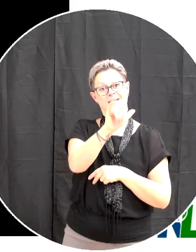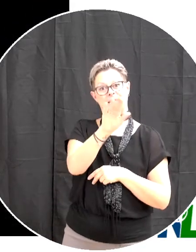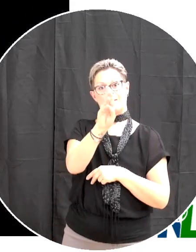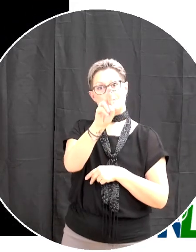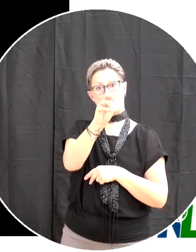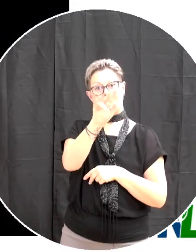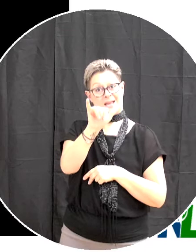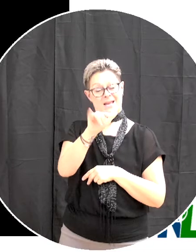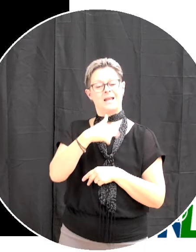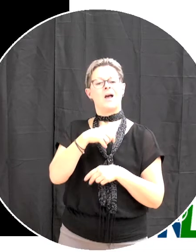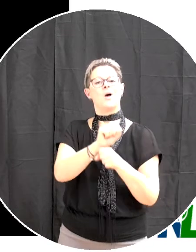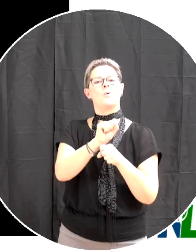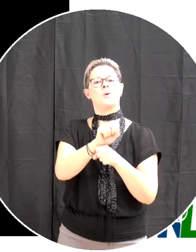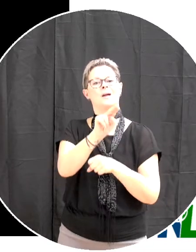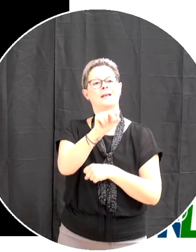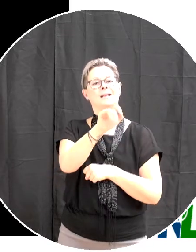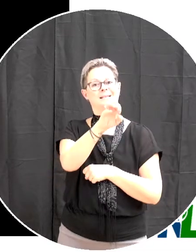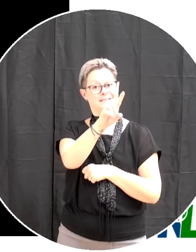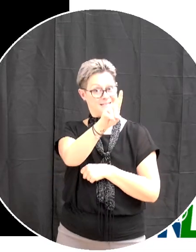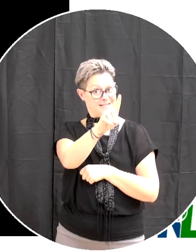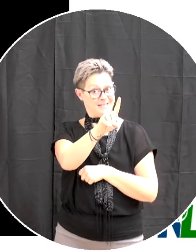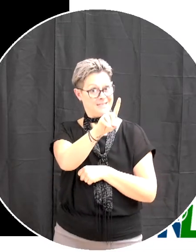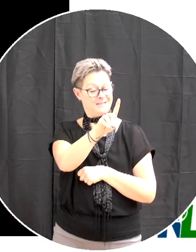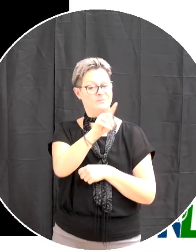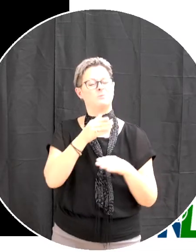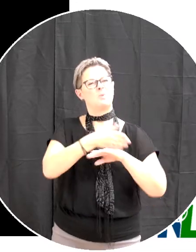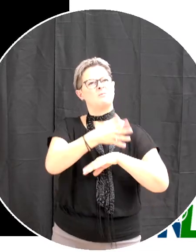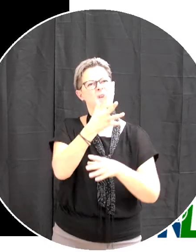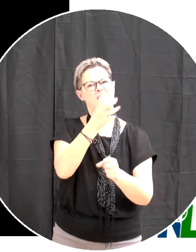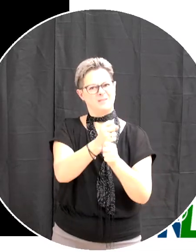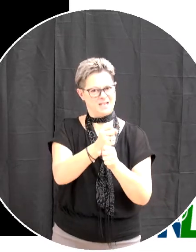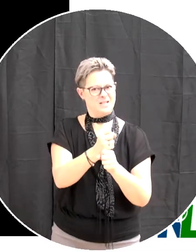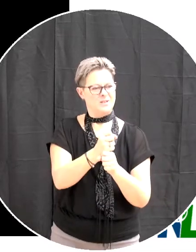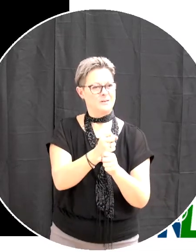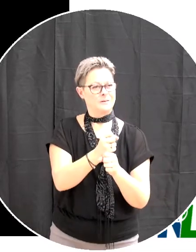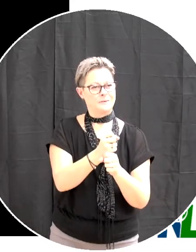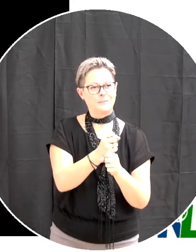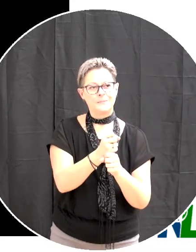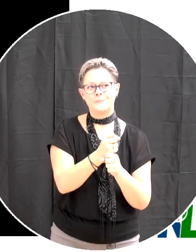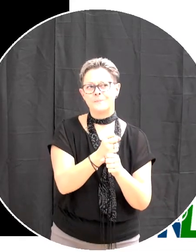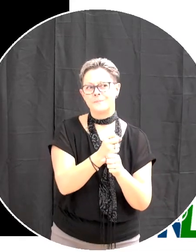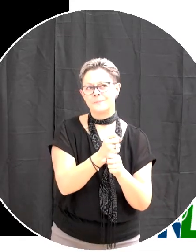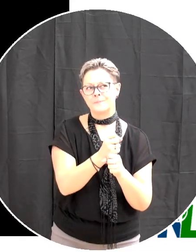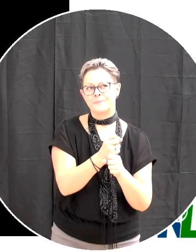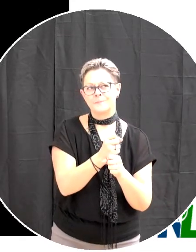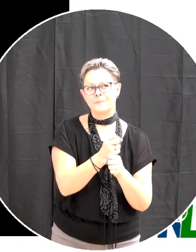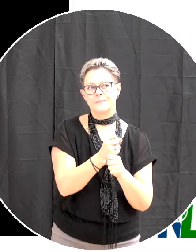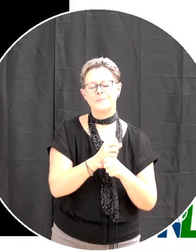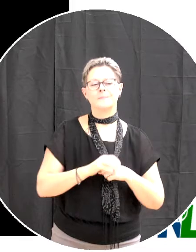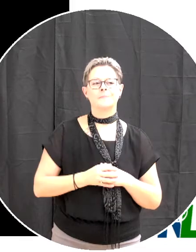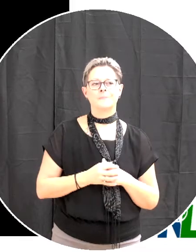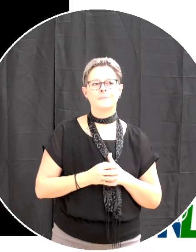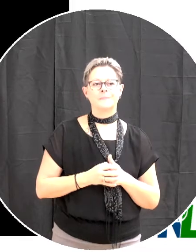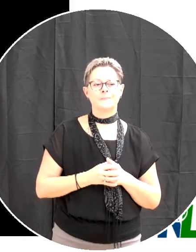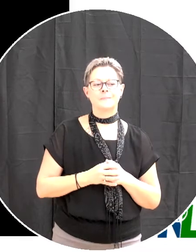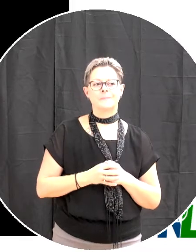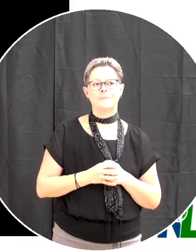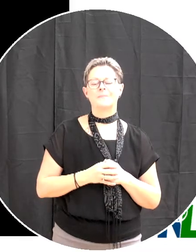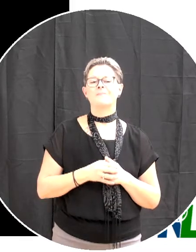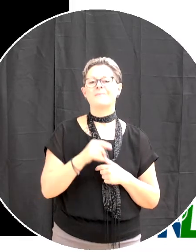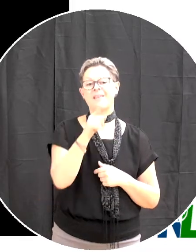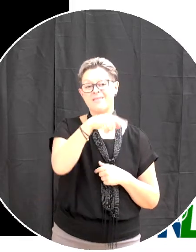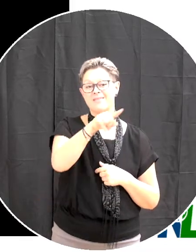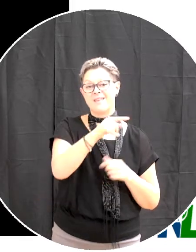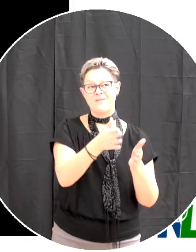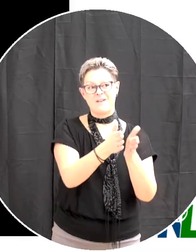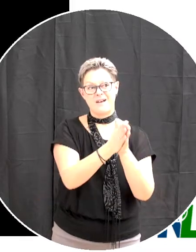with NLESD for a little over 5 years, and currently the temporary maintenance custodian at Bishop Abraham Elementary. I've been asked today to walk